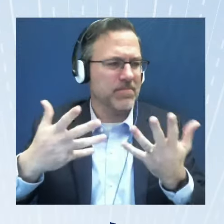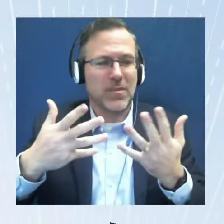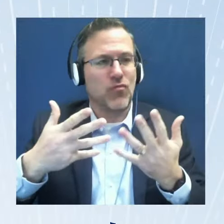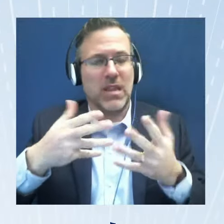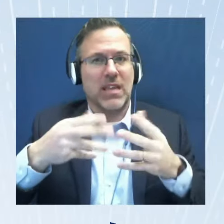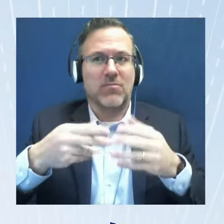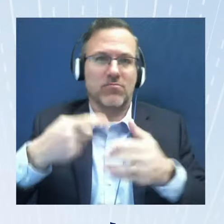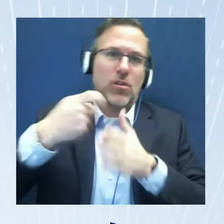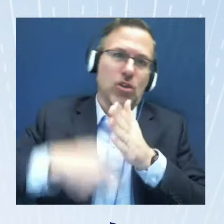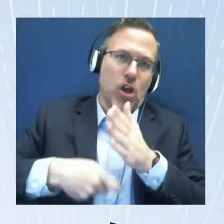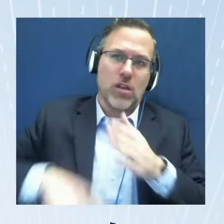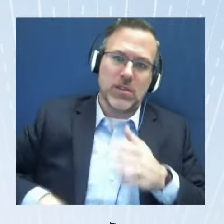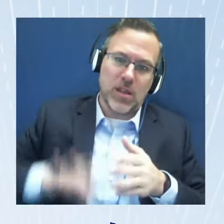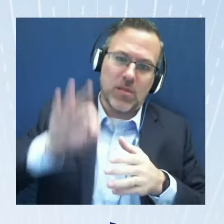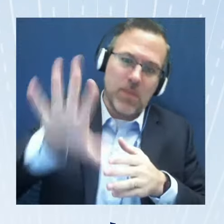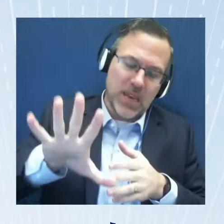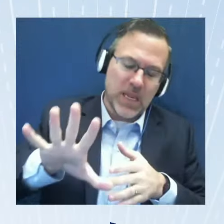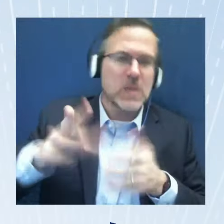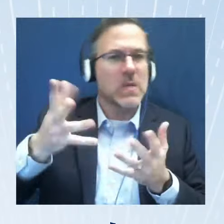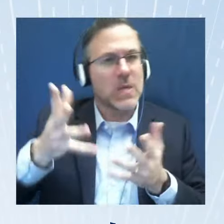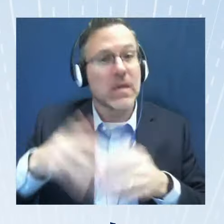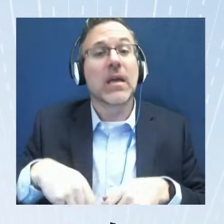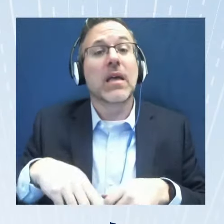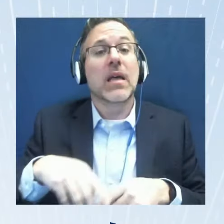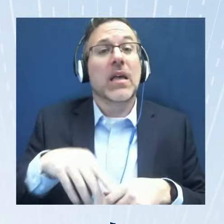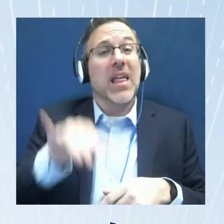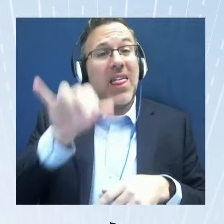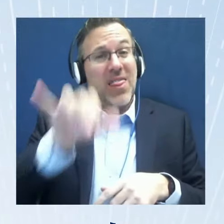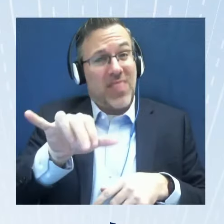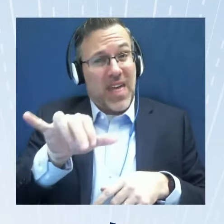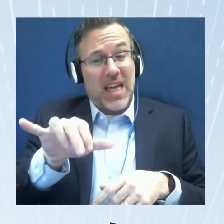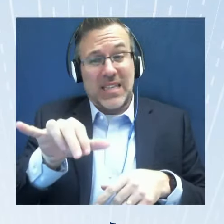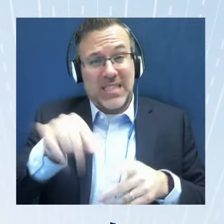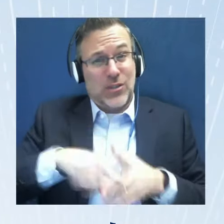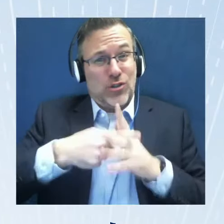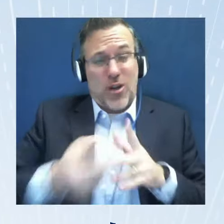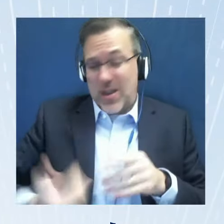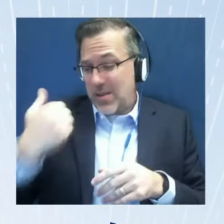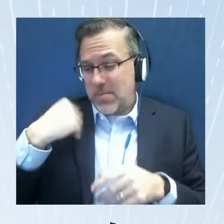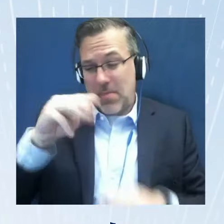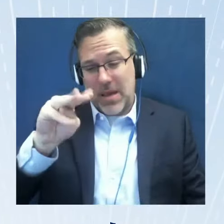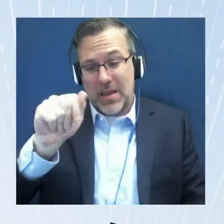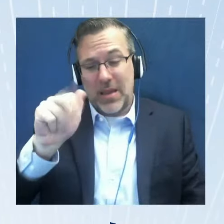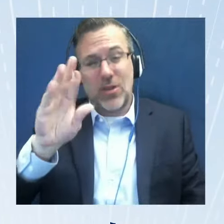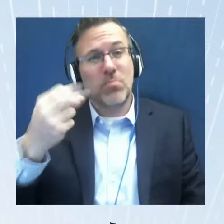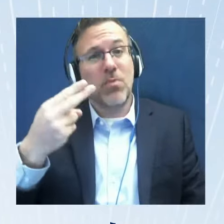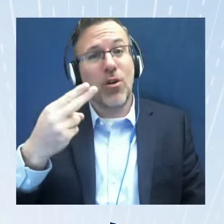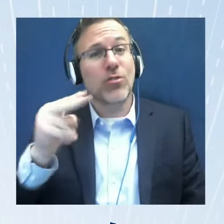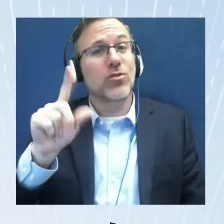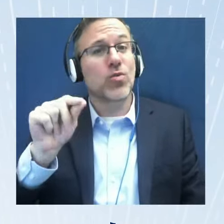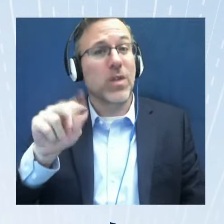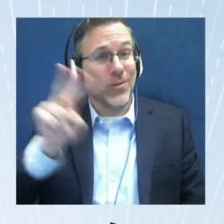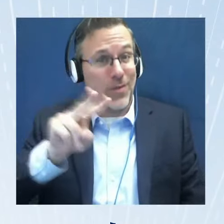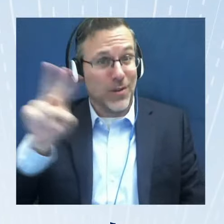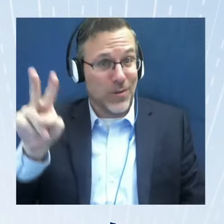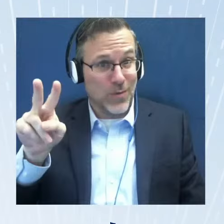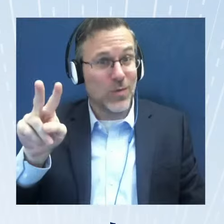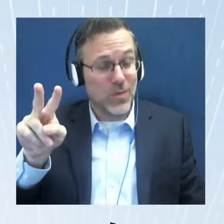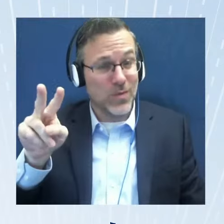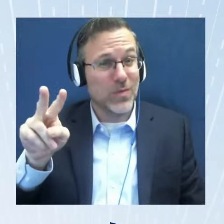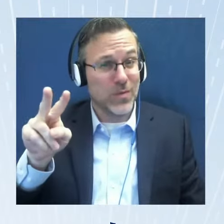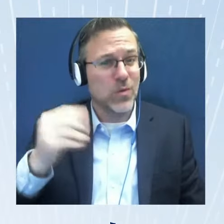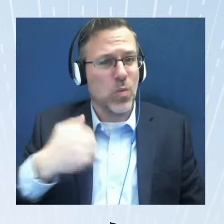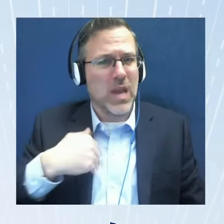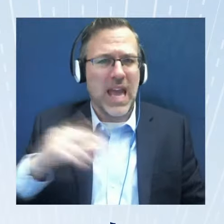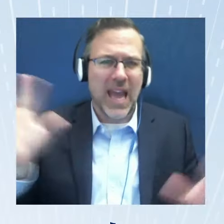involved. So this is a big deal. It really traces back to a public forum we held in March of 2022 on keeping people with disabilities